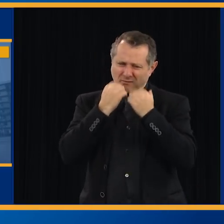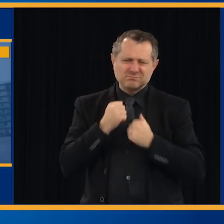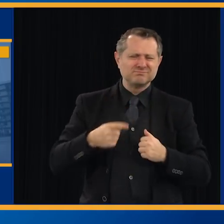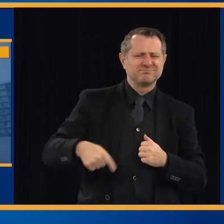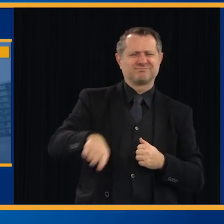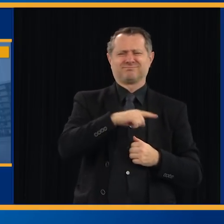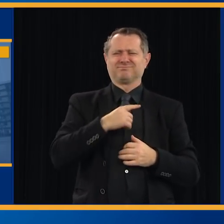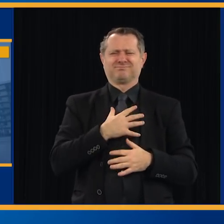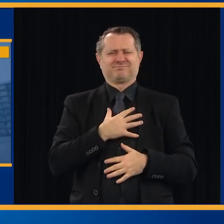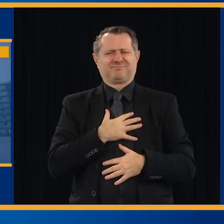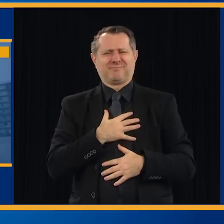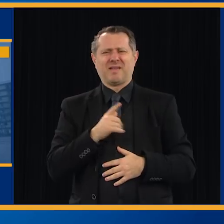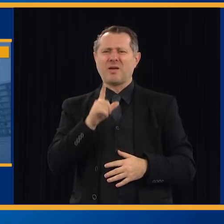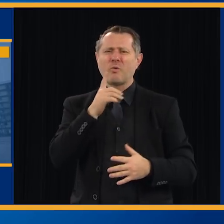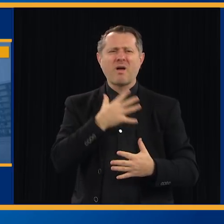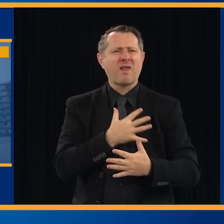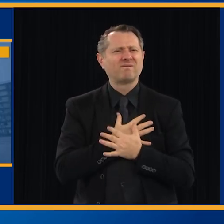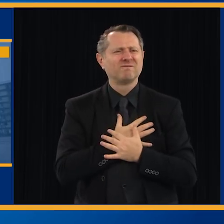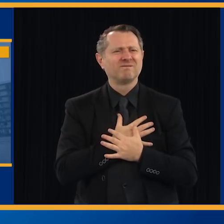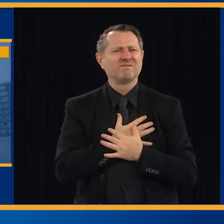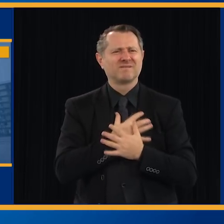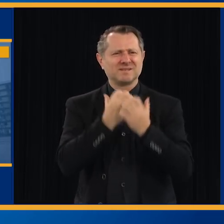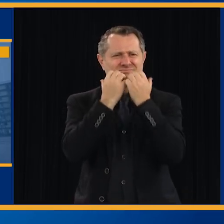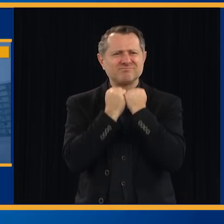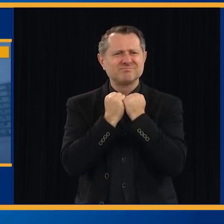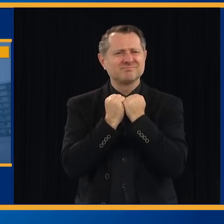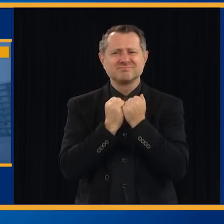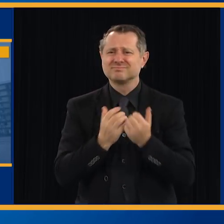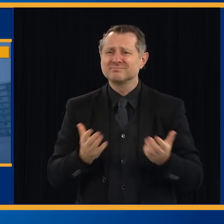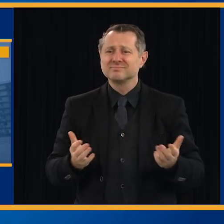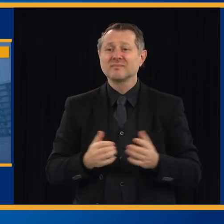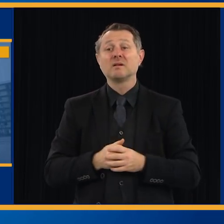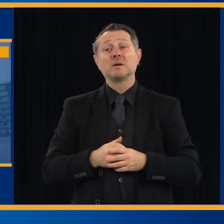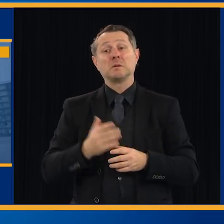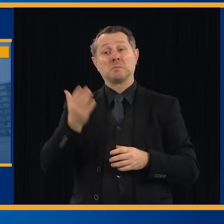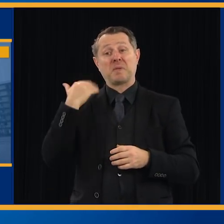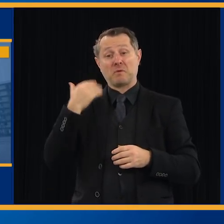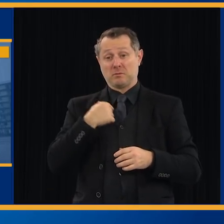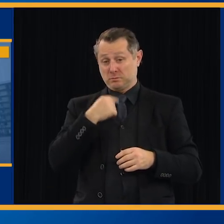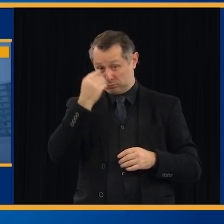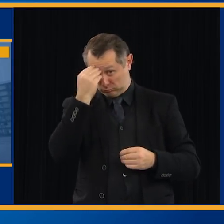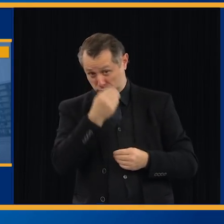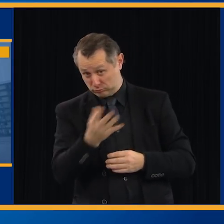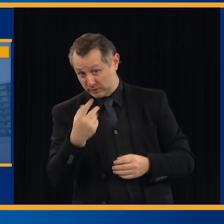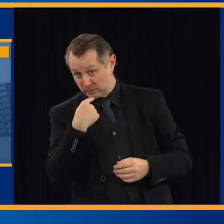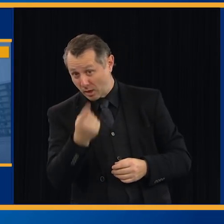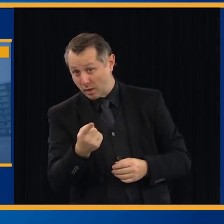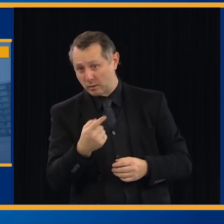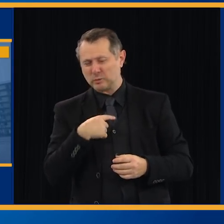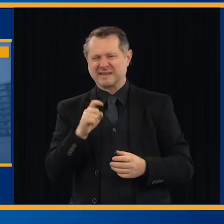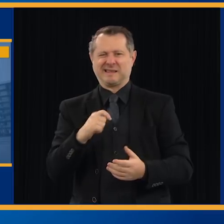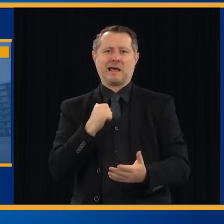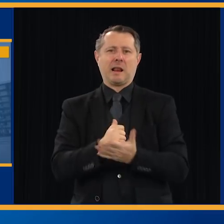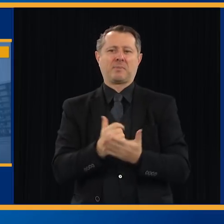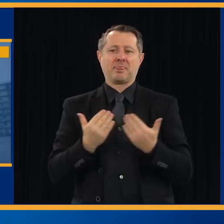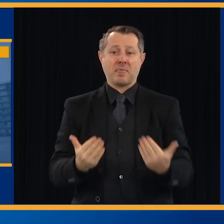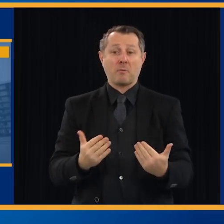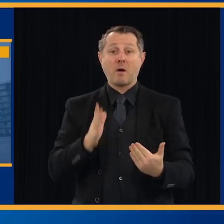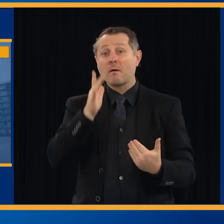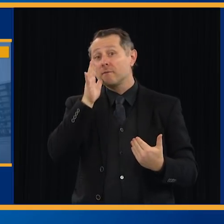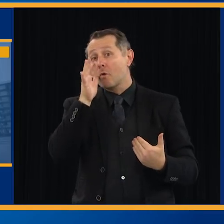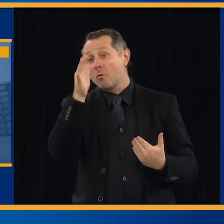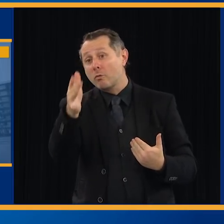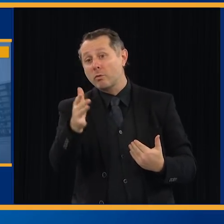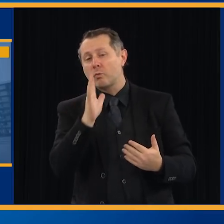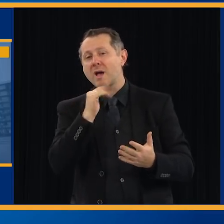there for us. And I said, we need your help today, but New Yorkers also never forget. And thank you for the